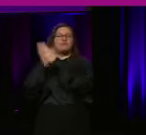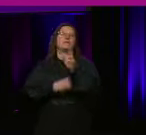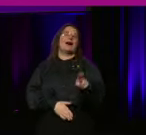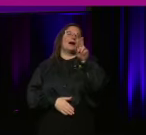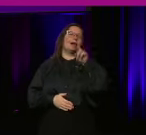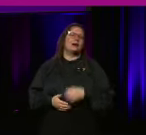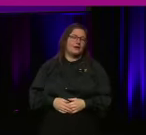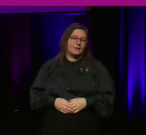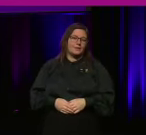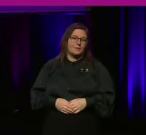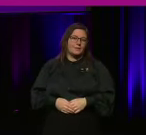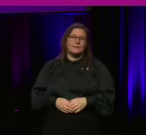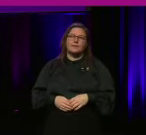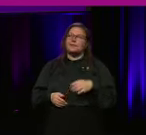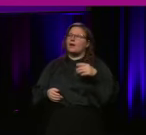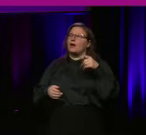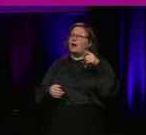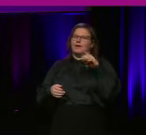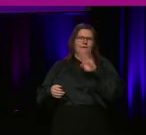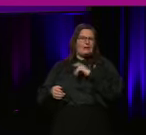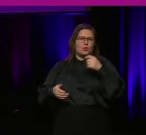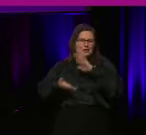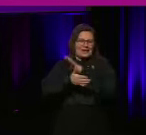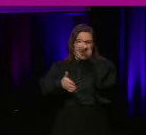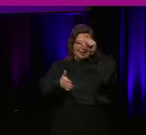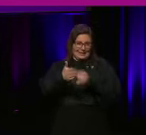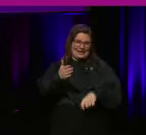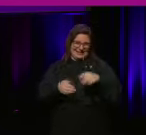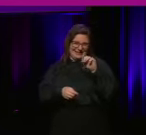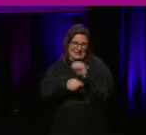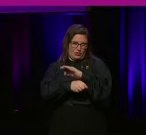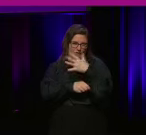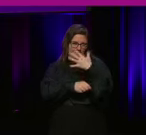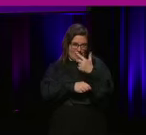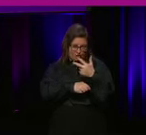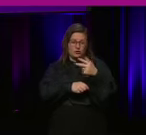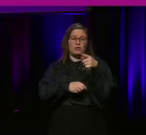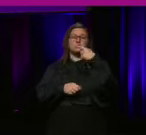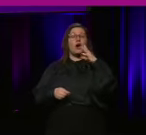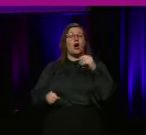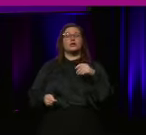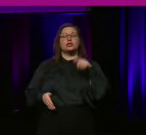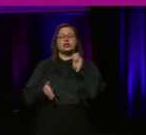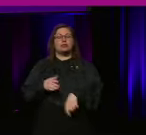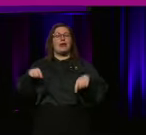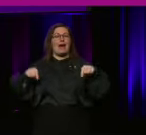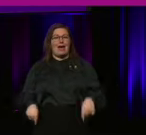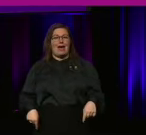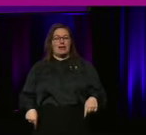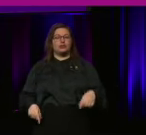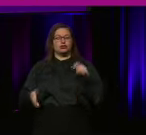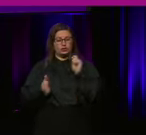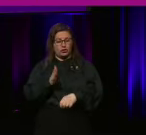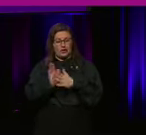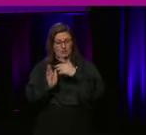said in an article at that time that, yes, it starts here with you and me. It's